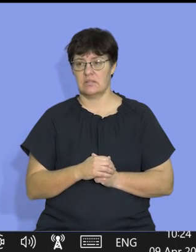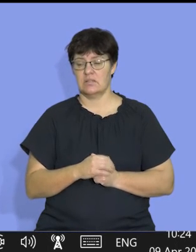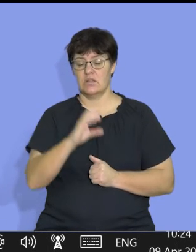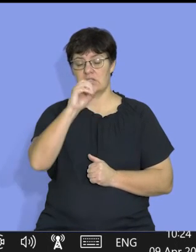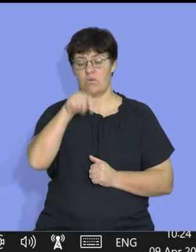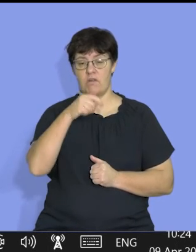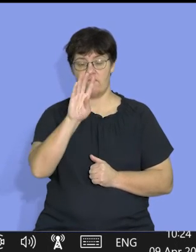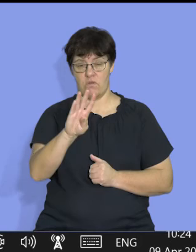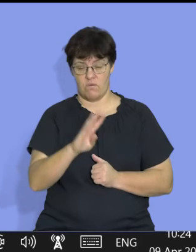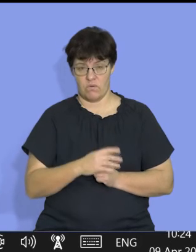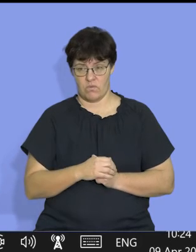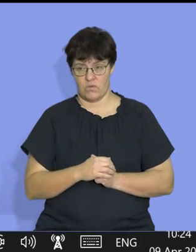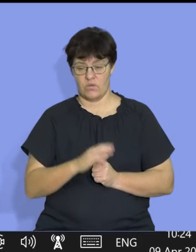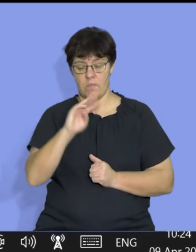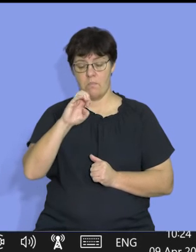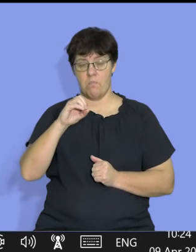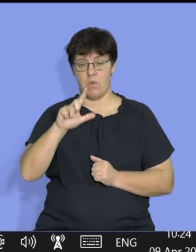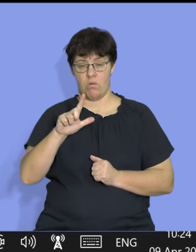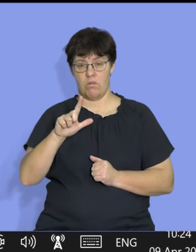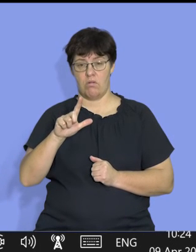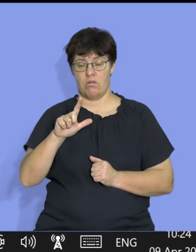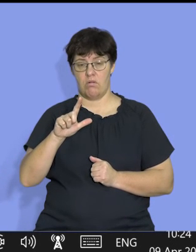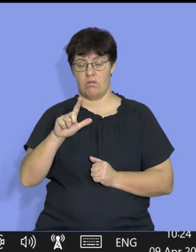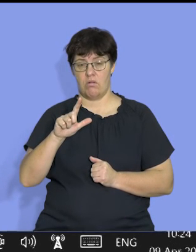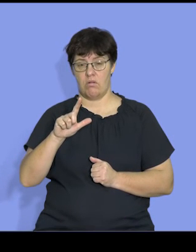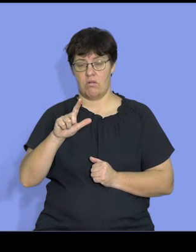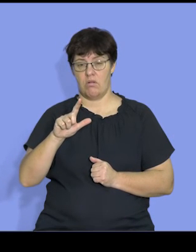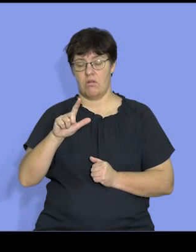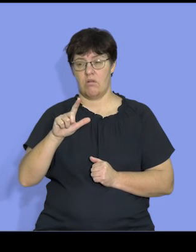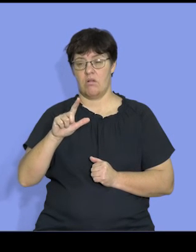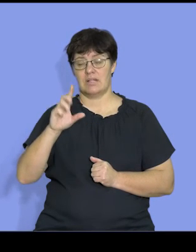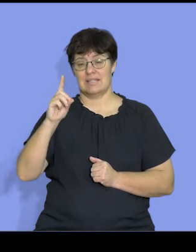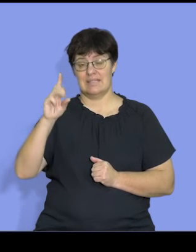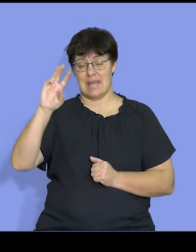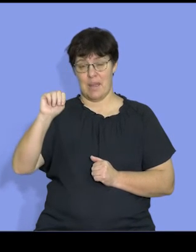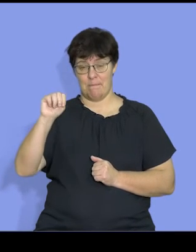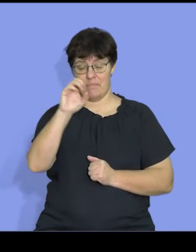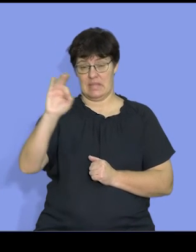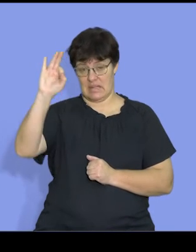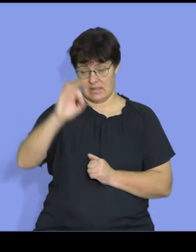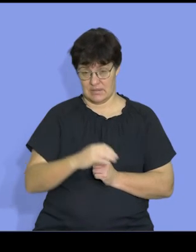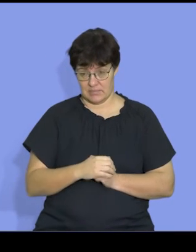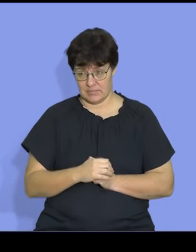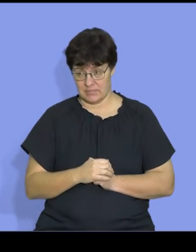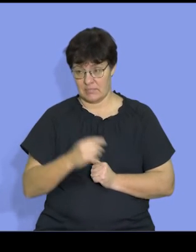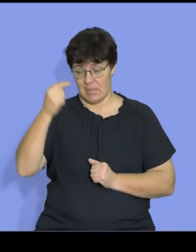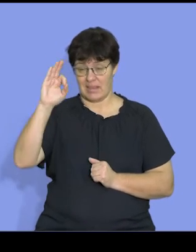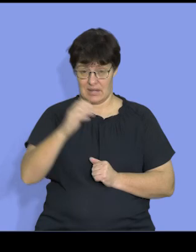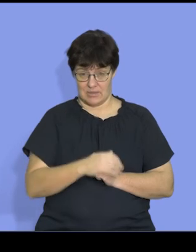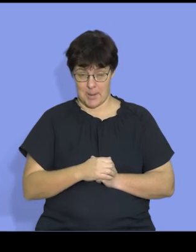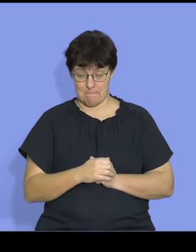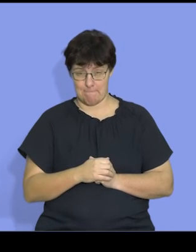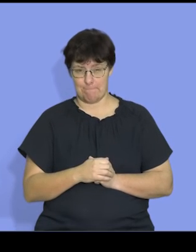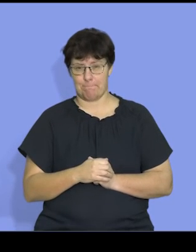that 0,4 moles per cubic decimeter, right? So the concentration of this oxalic